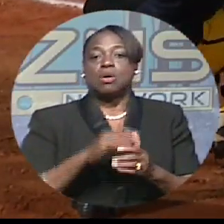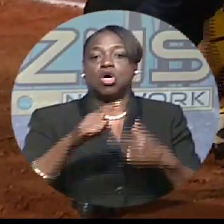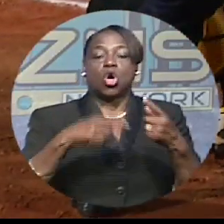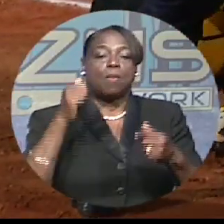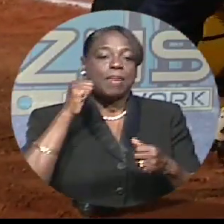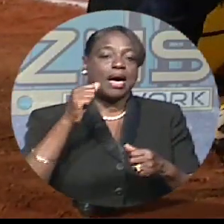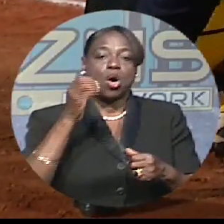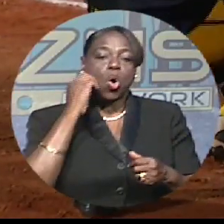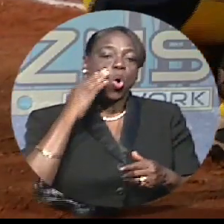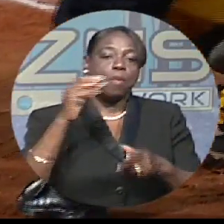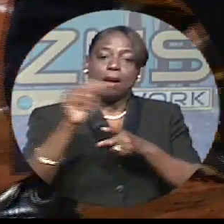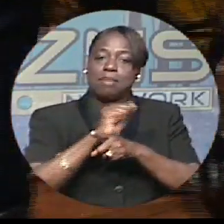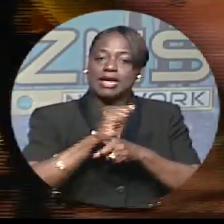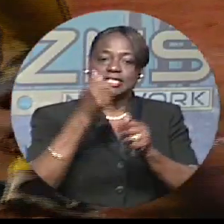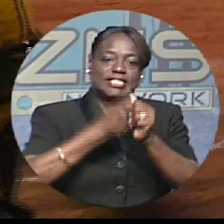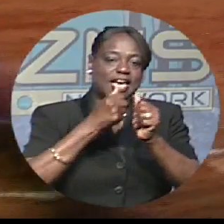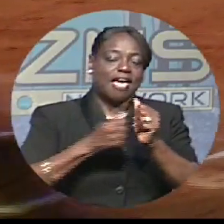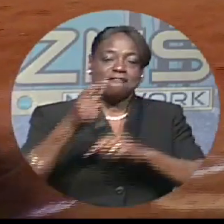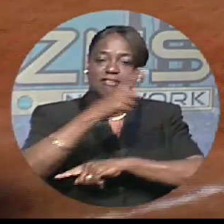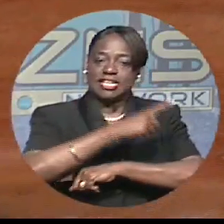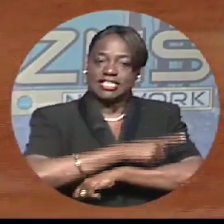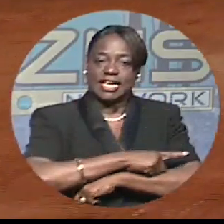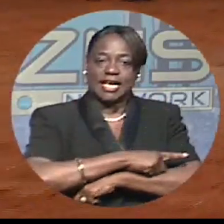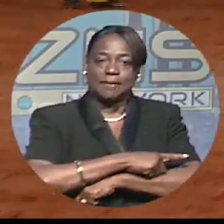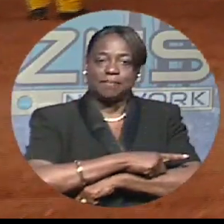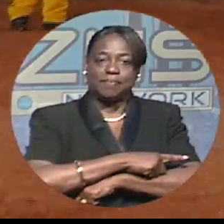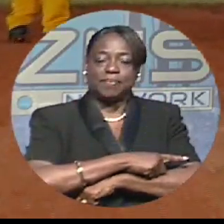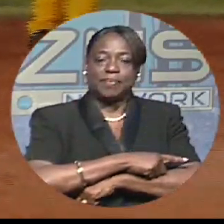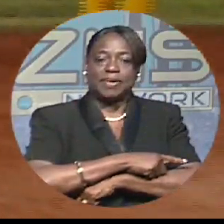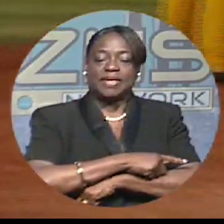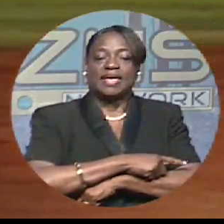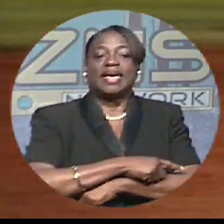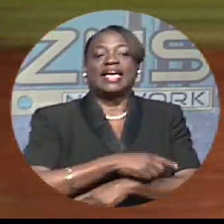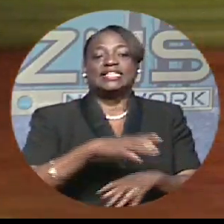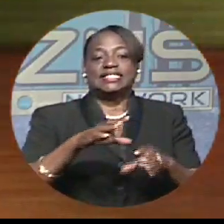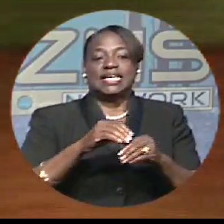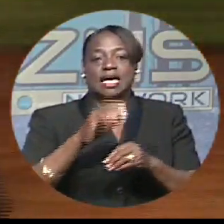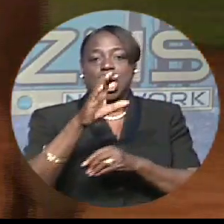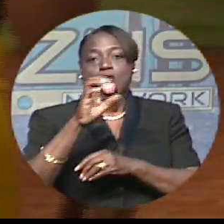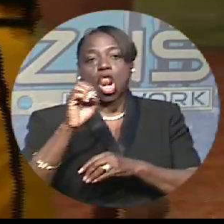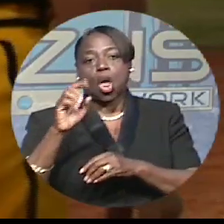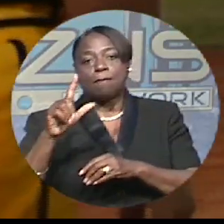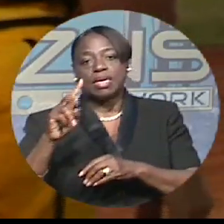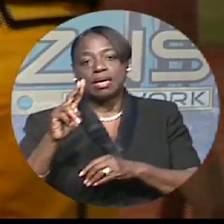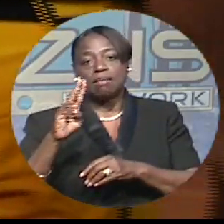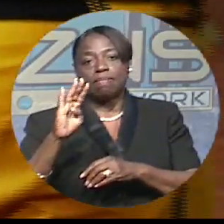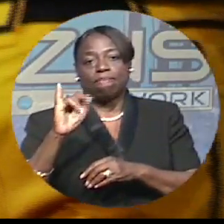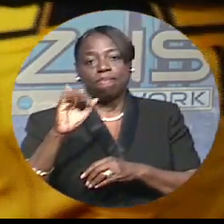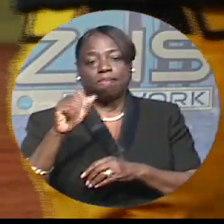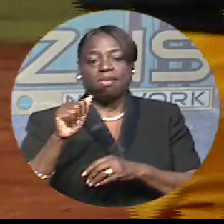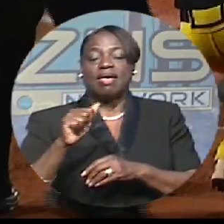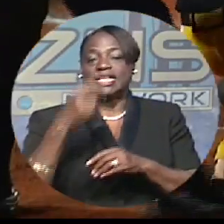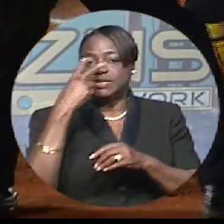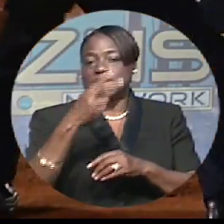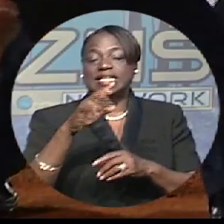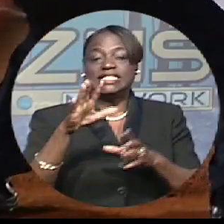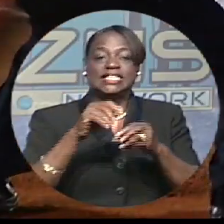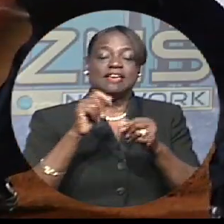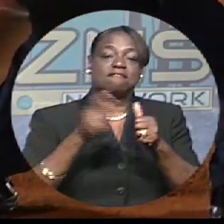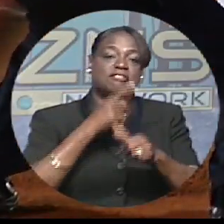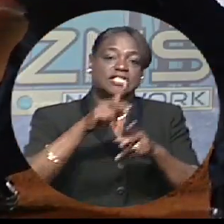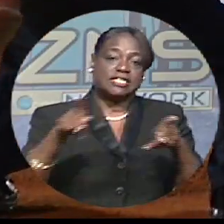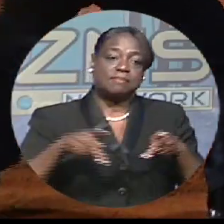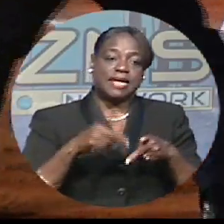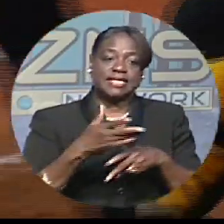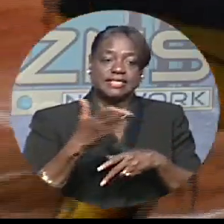home, practice every day. We're going to take it. We got a competition in Colombia and see if we're going to take first place there. For ZNS